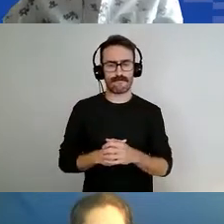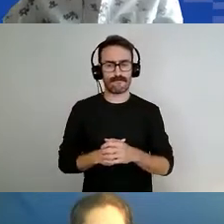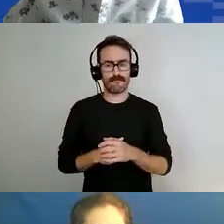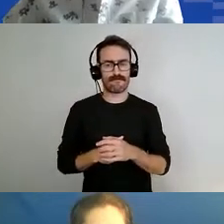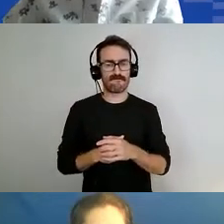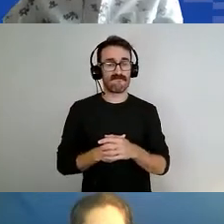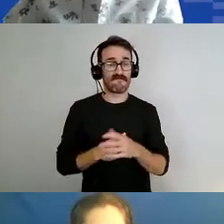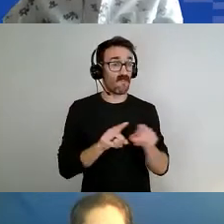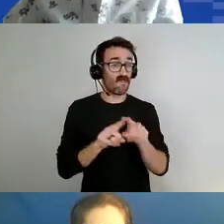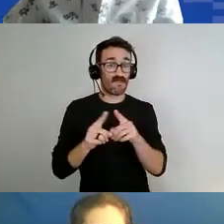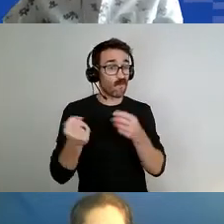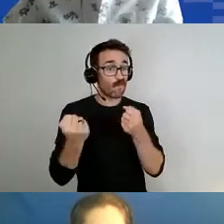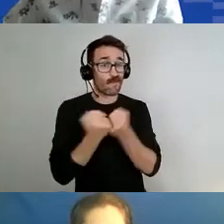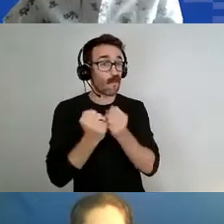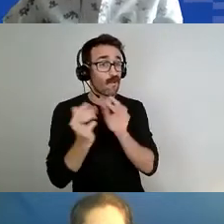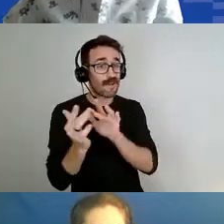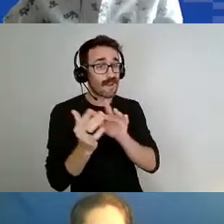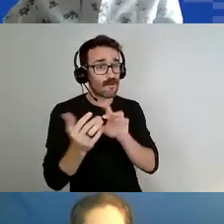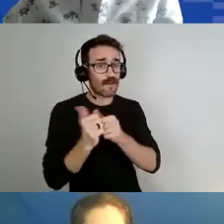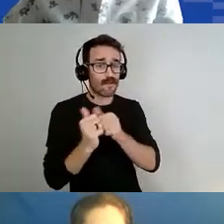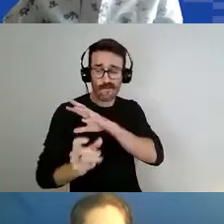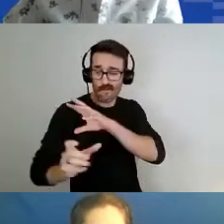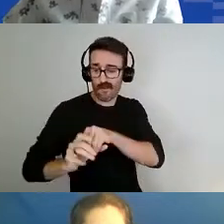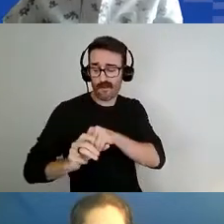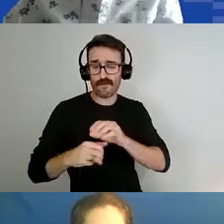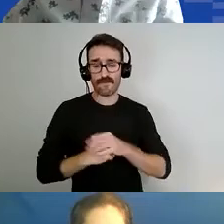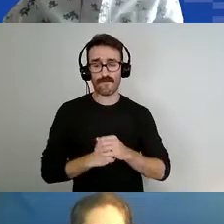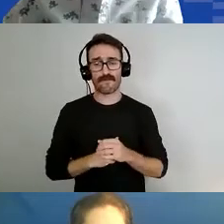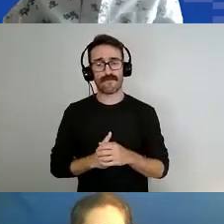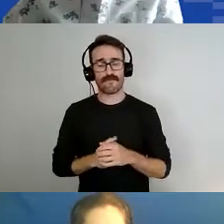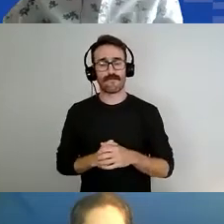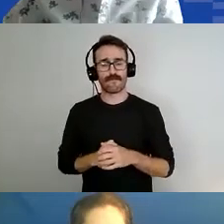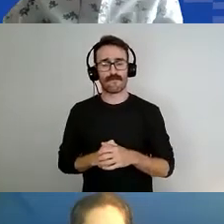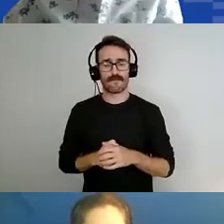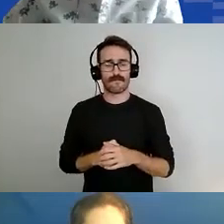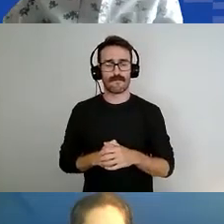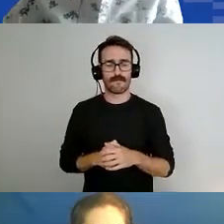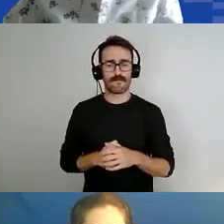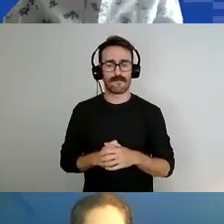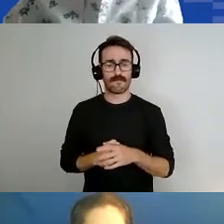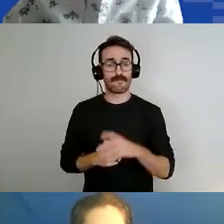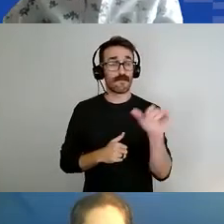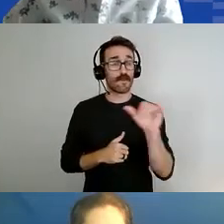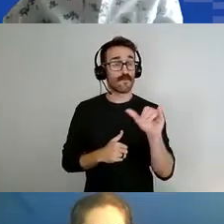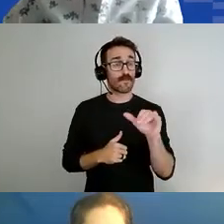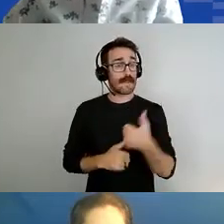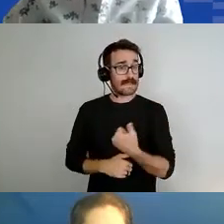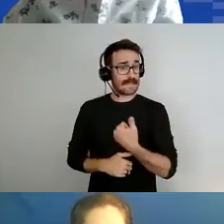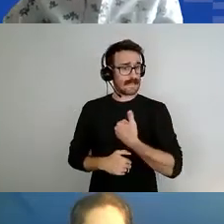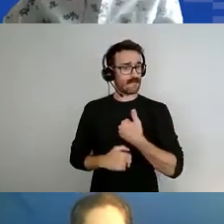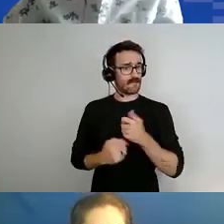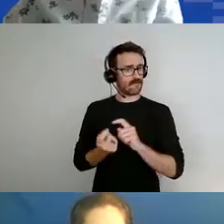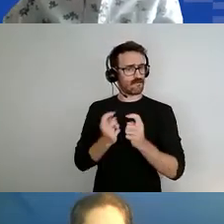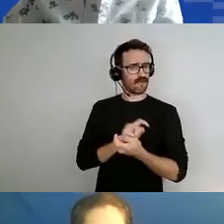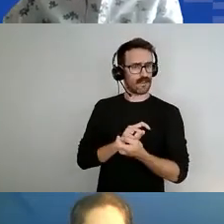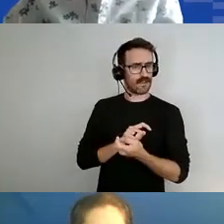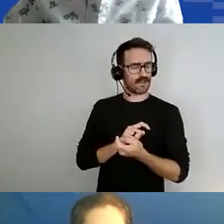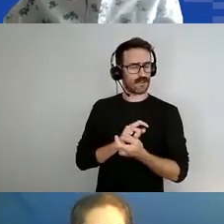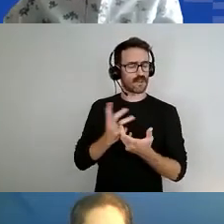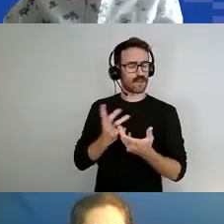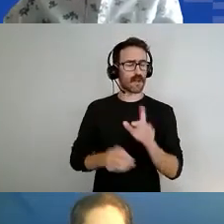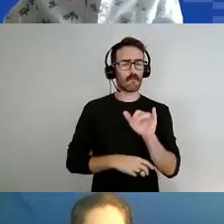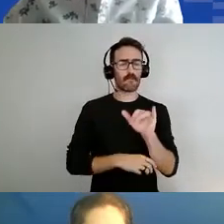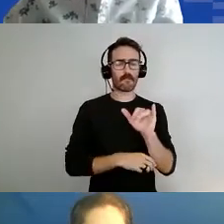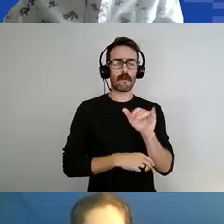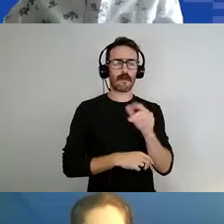networks as well. We also heard about change in a sense of self that kind of led to questions and fears